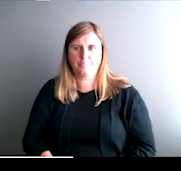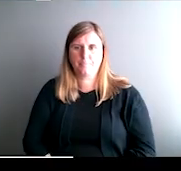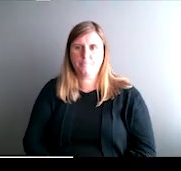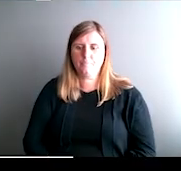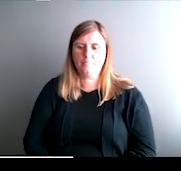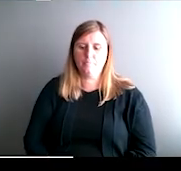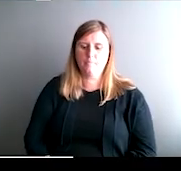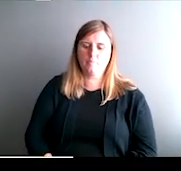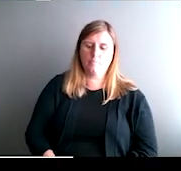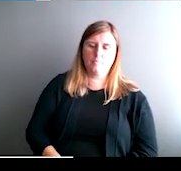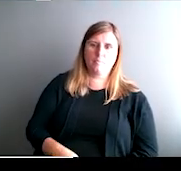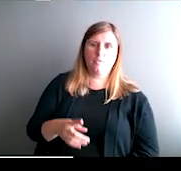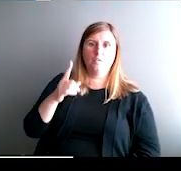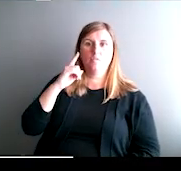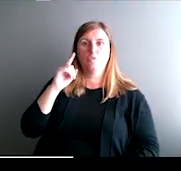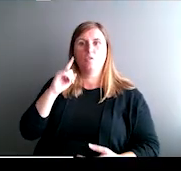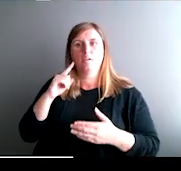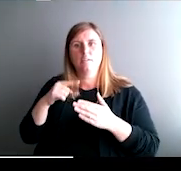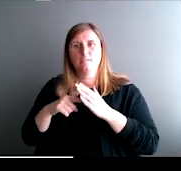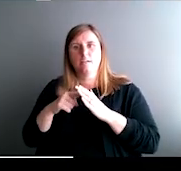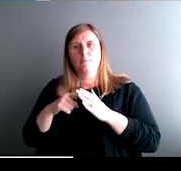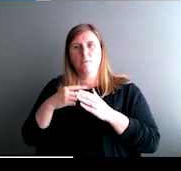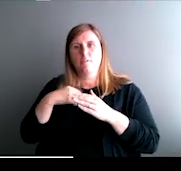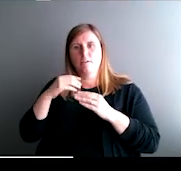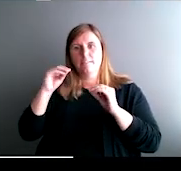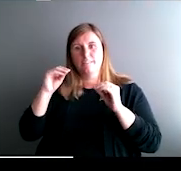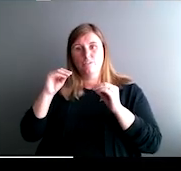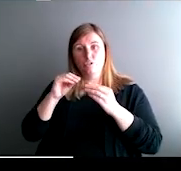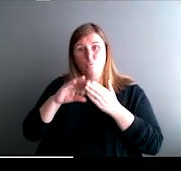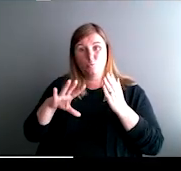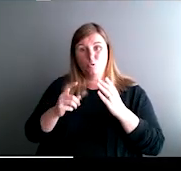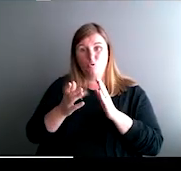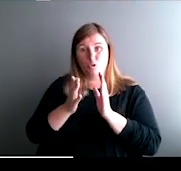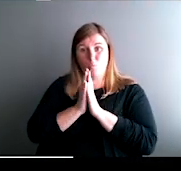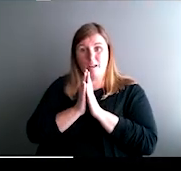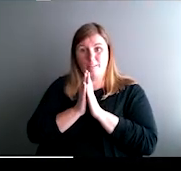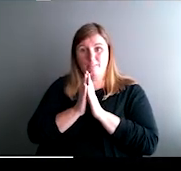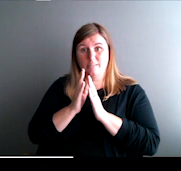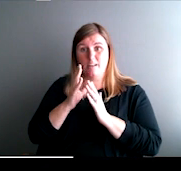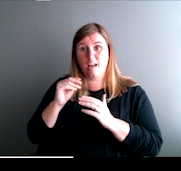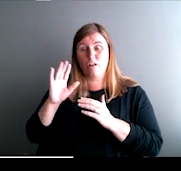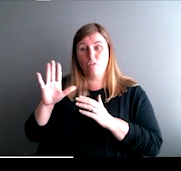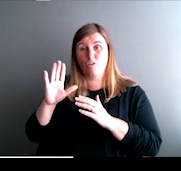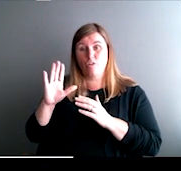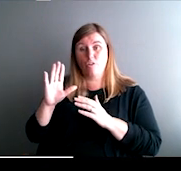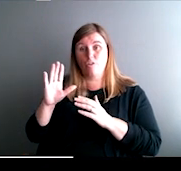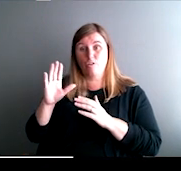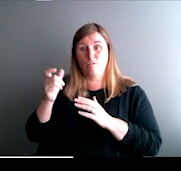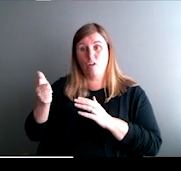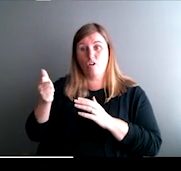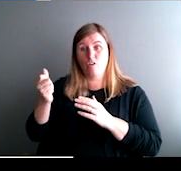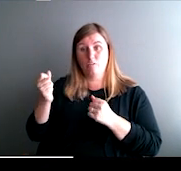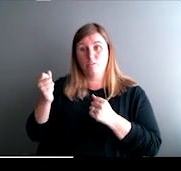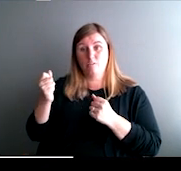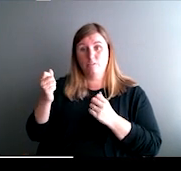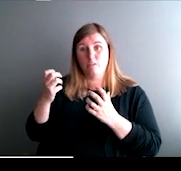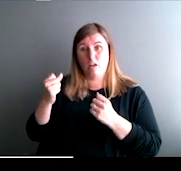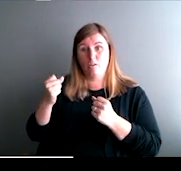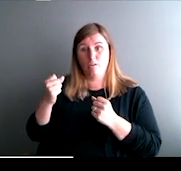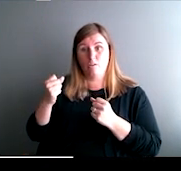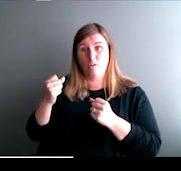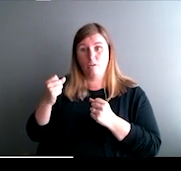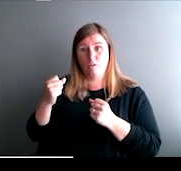example, if I was teaching students to request and they're a signer, I might